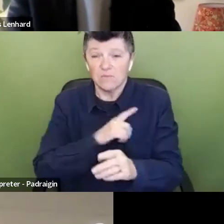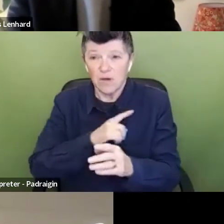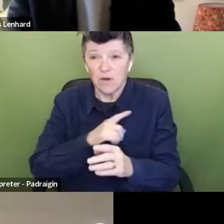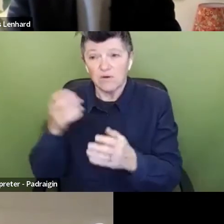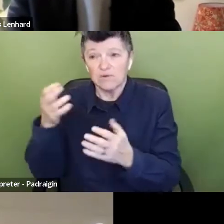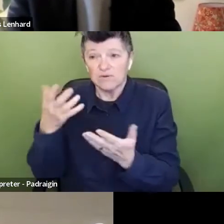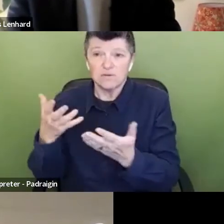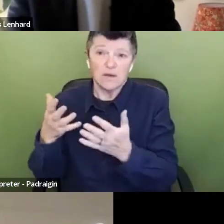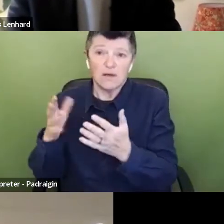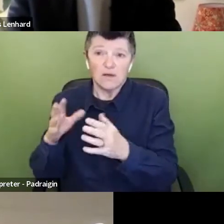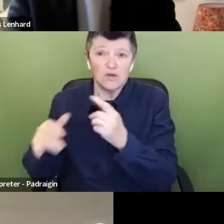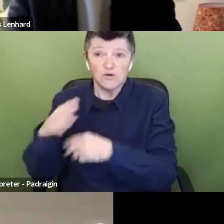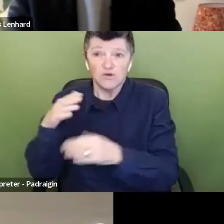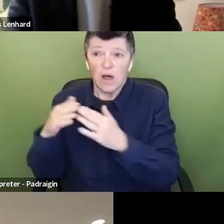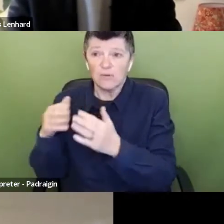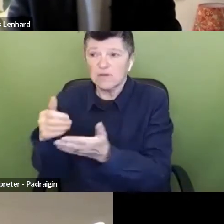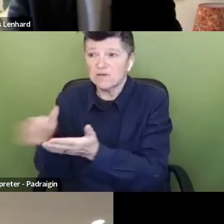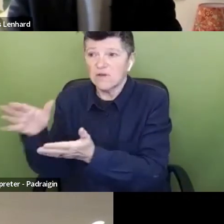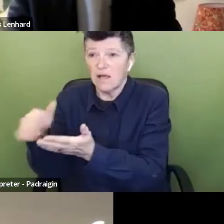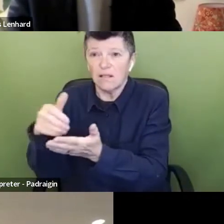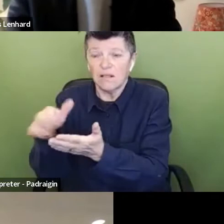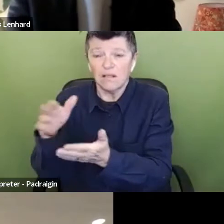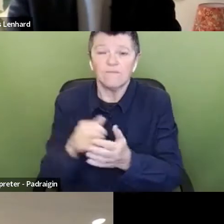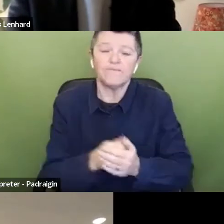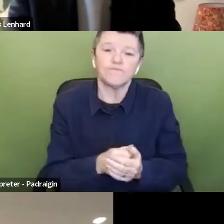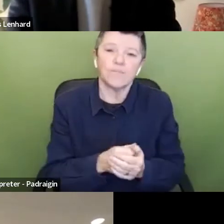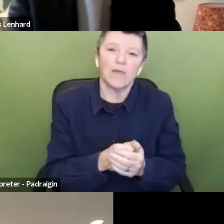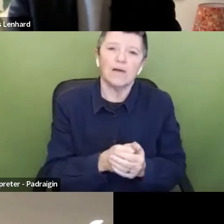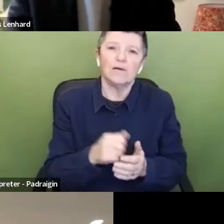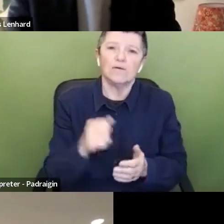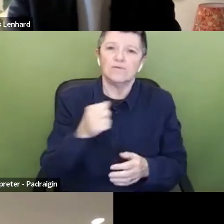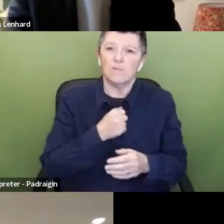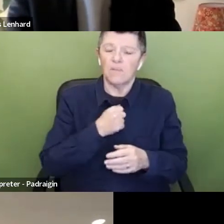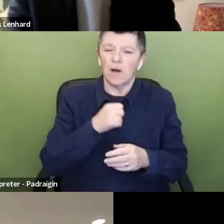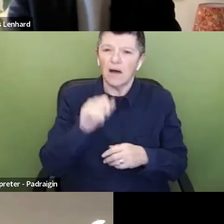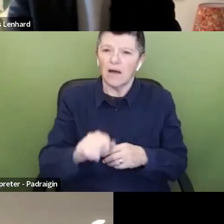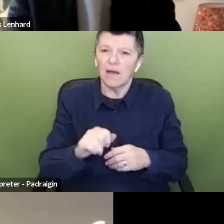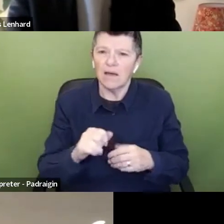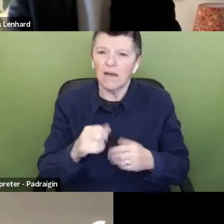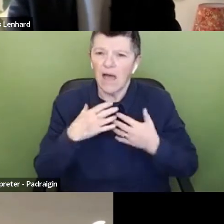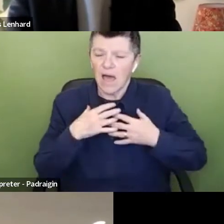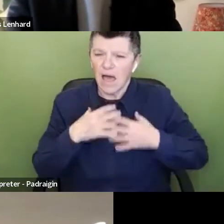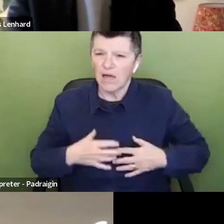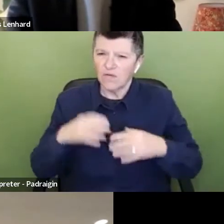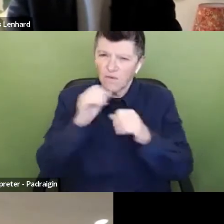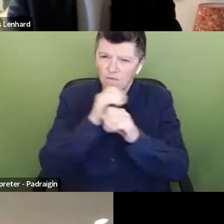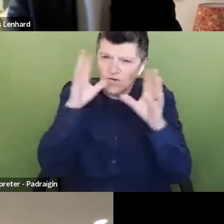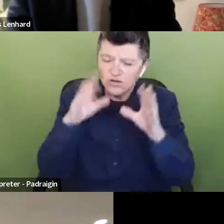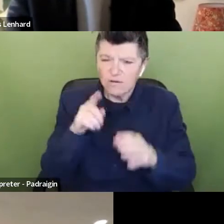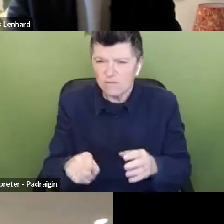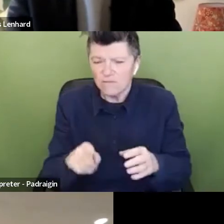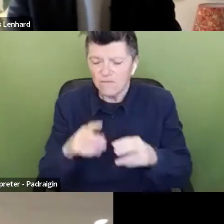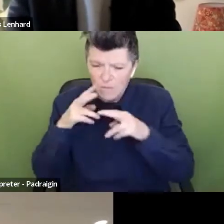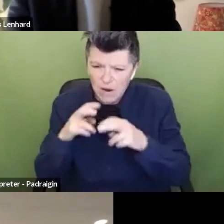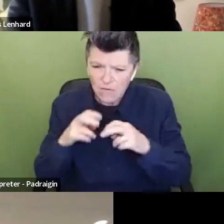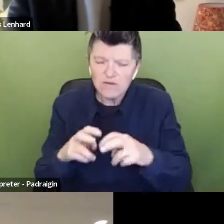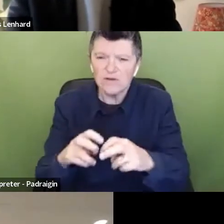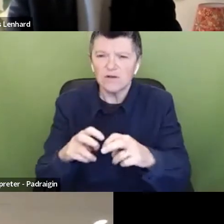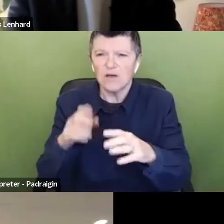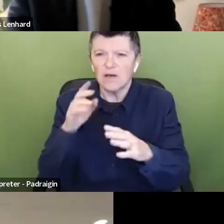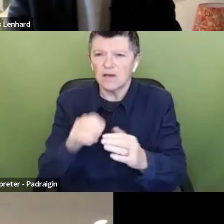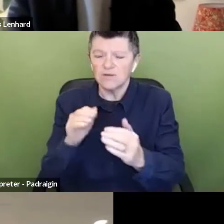context. And my Anthro-vision during my research has been to match up this big picture of the